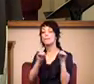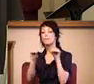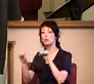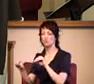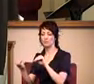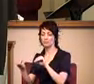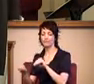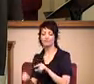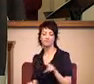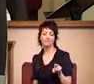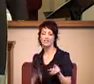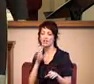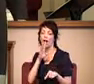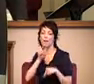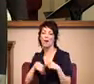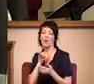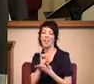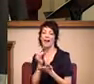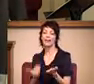revisiting that for a second.